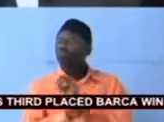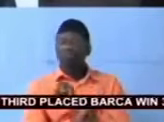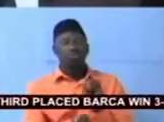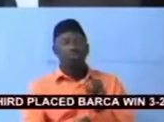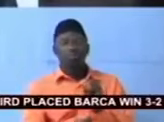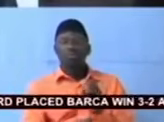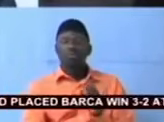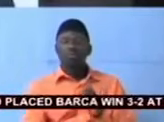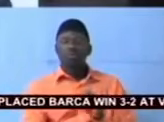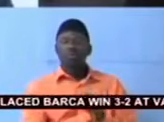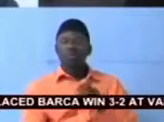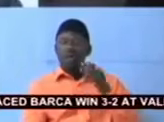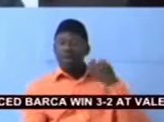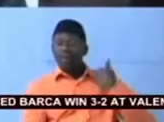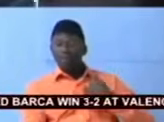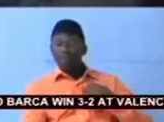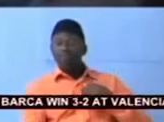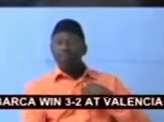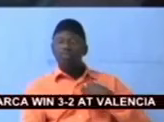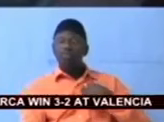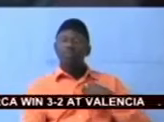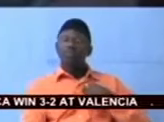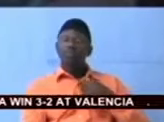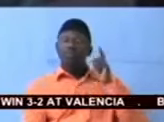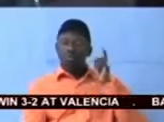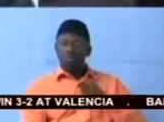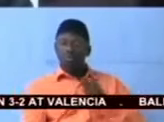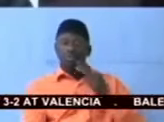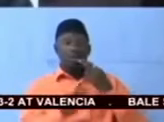The public should also be informed of what happened through a press